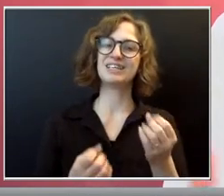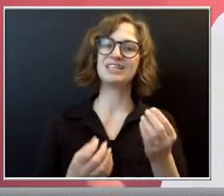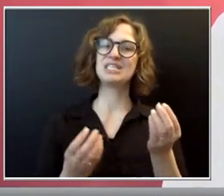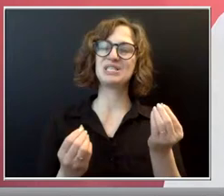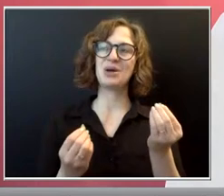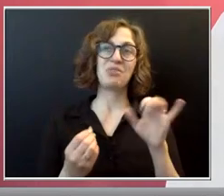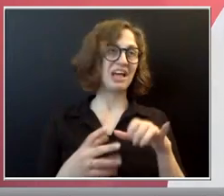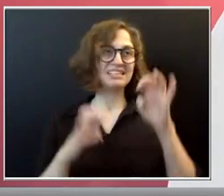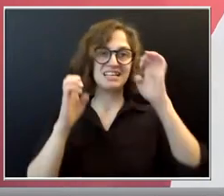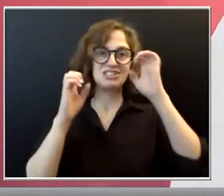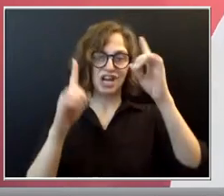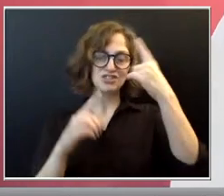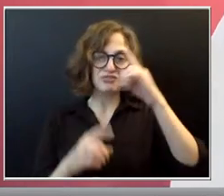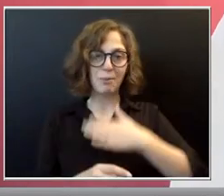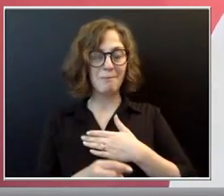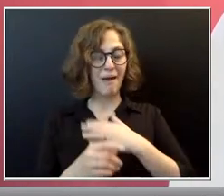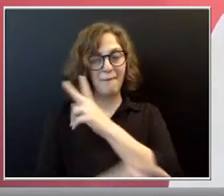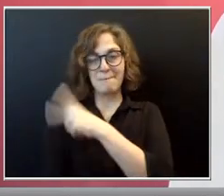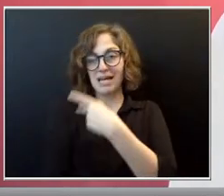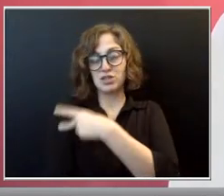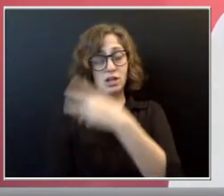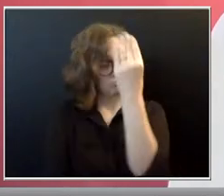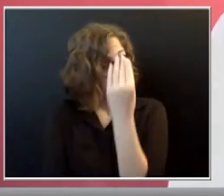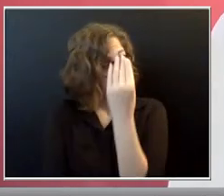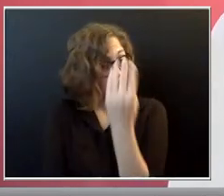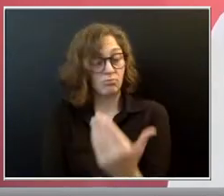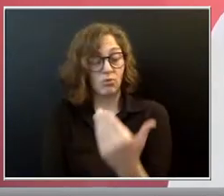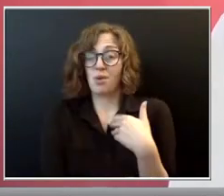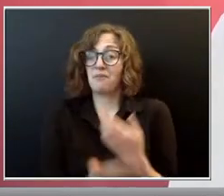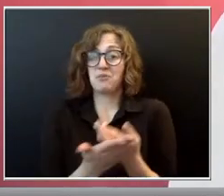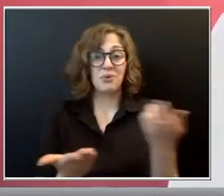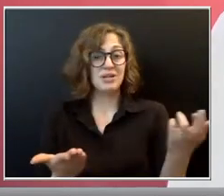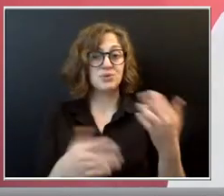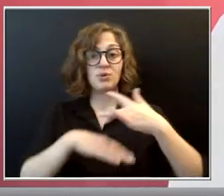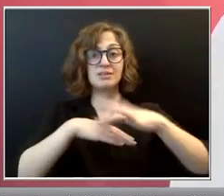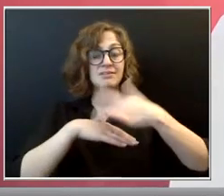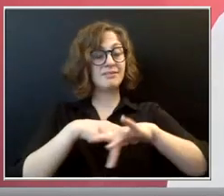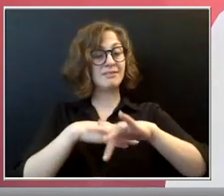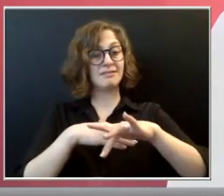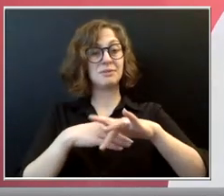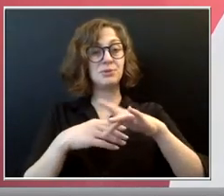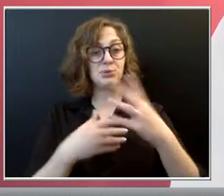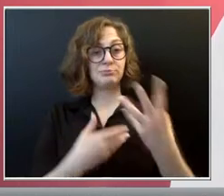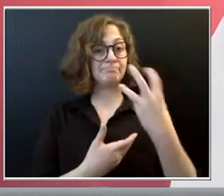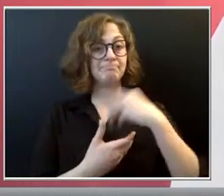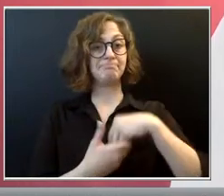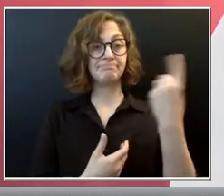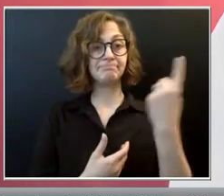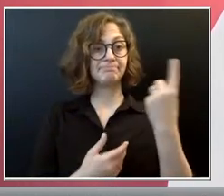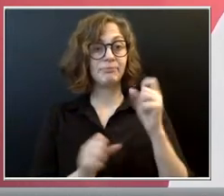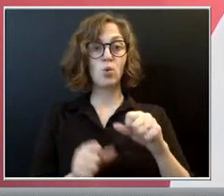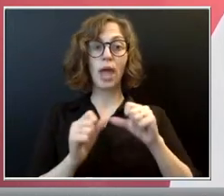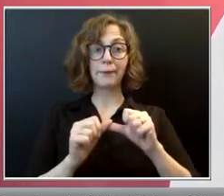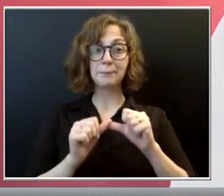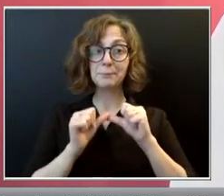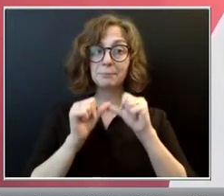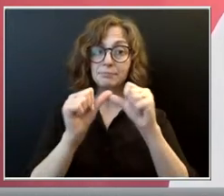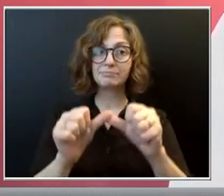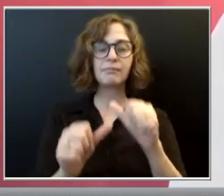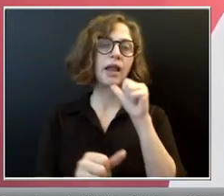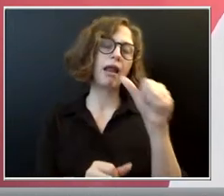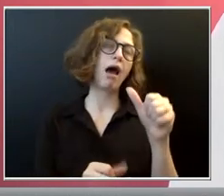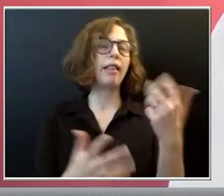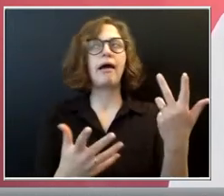there's another, you know, resource out there to help people implement something that's sustainable, and it's not just going to be a New Year's resolution you do for a